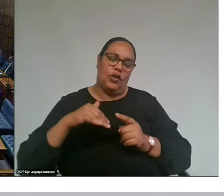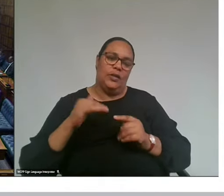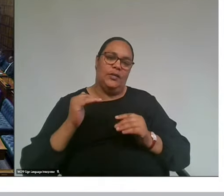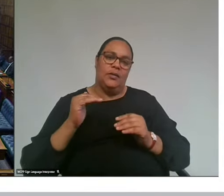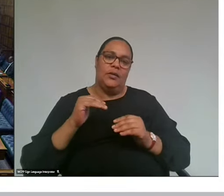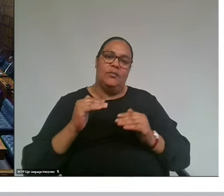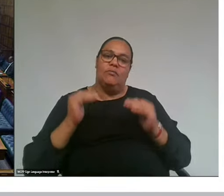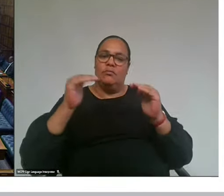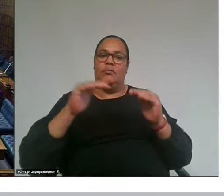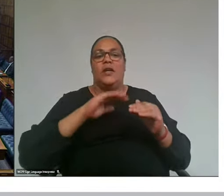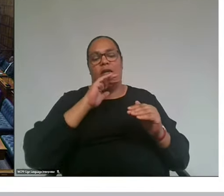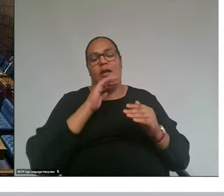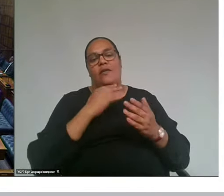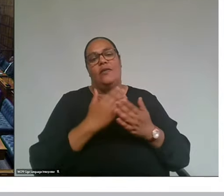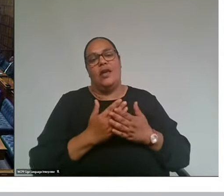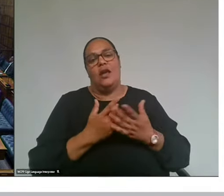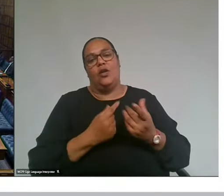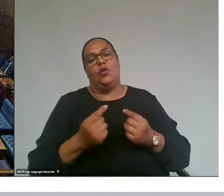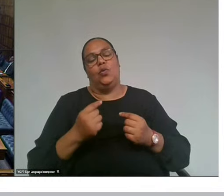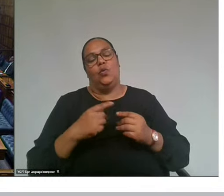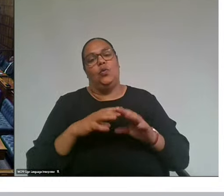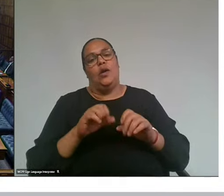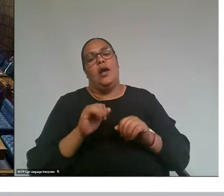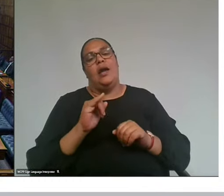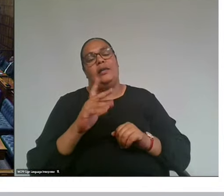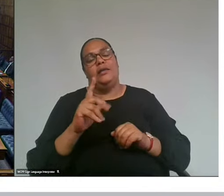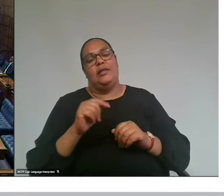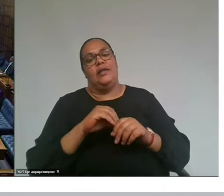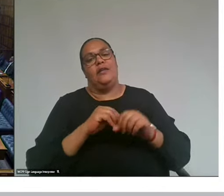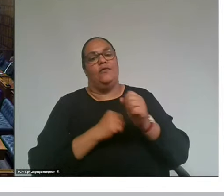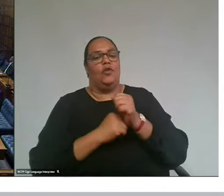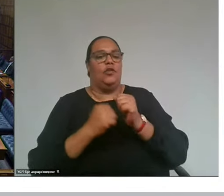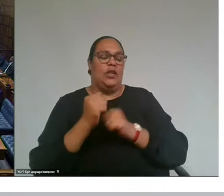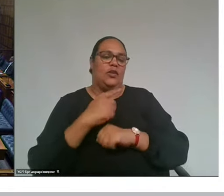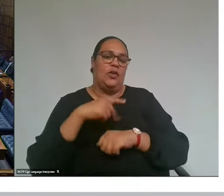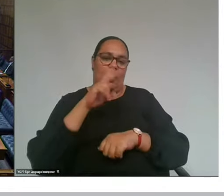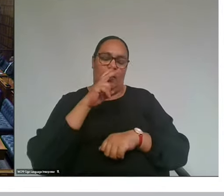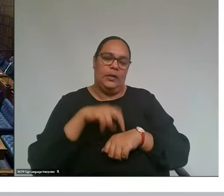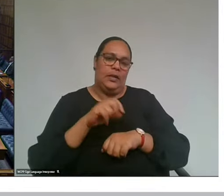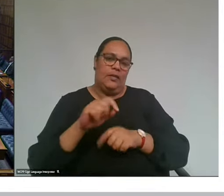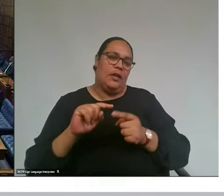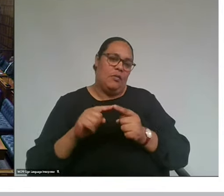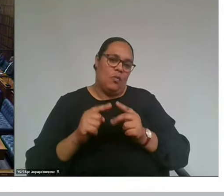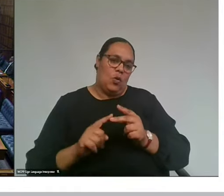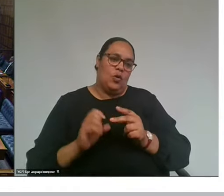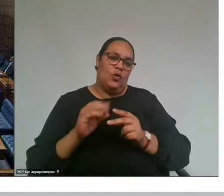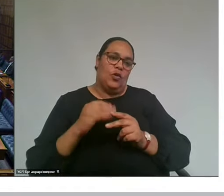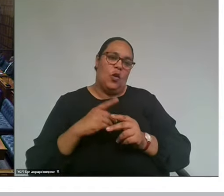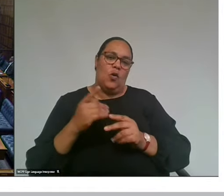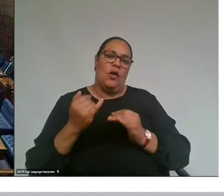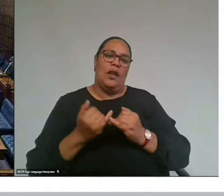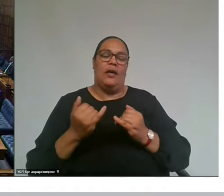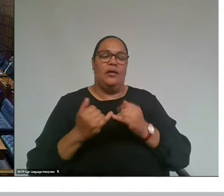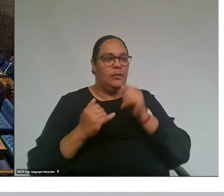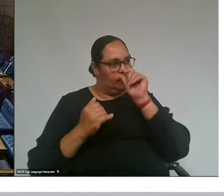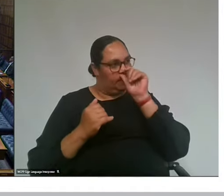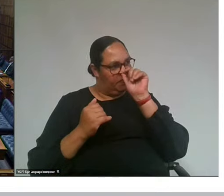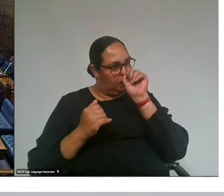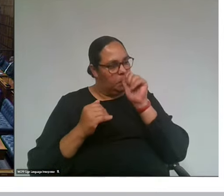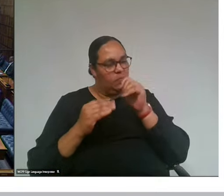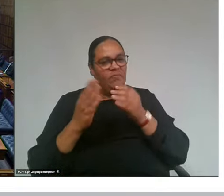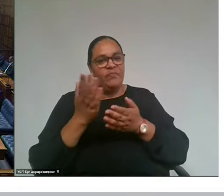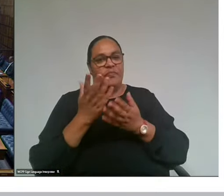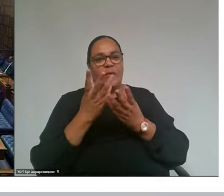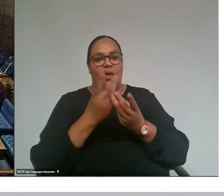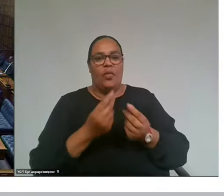to actually uh be able to take on the ICT infrastructure and our needs at that point in time so it was kind of a phased out